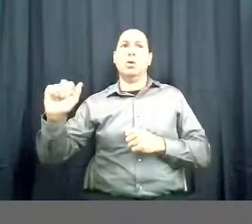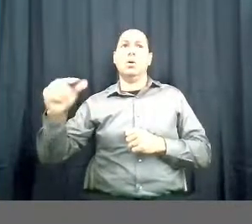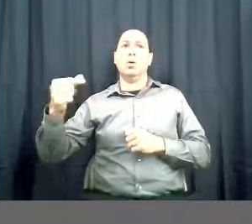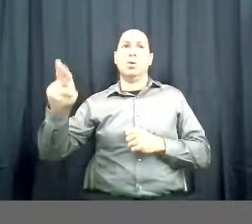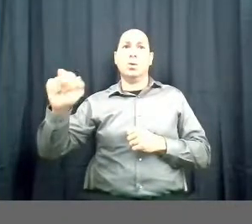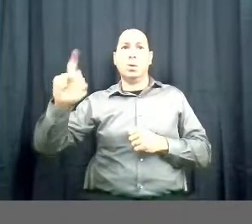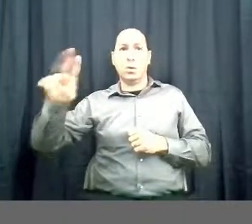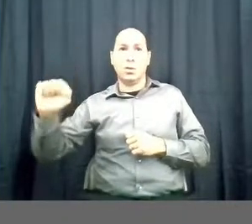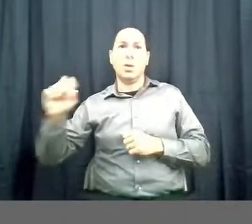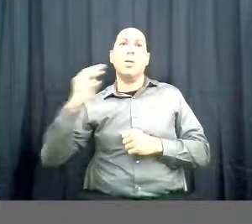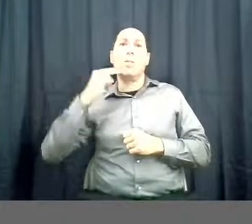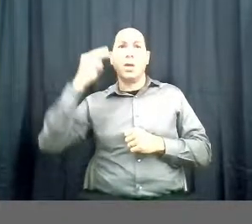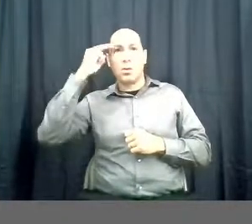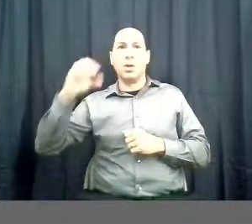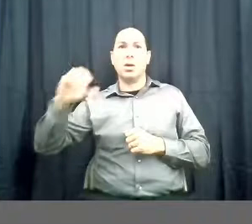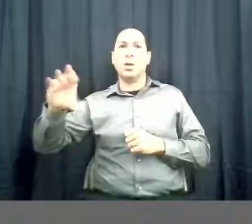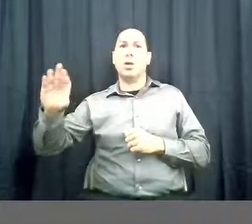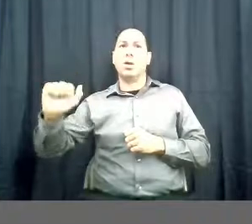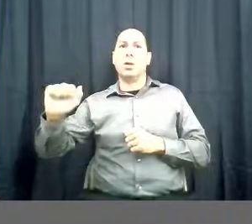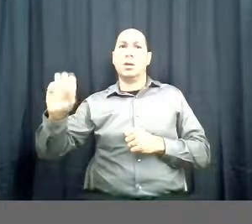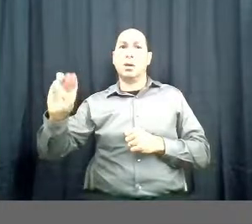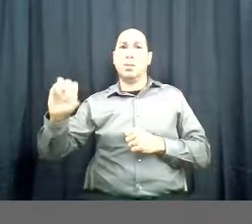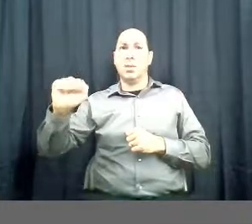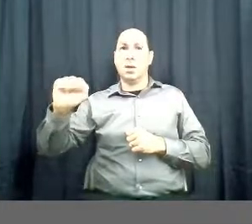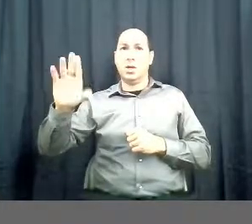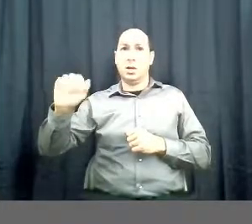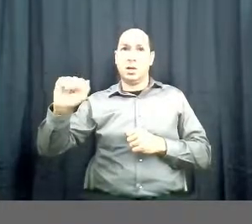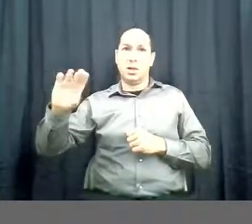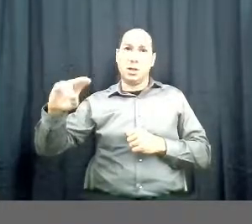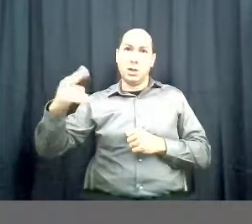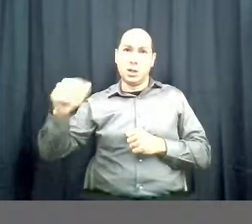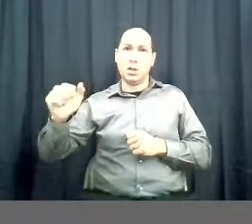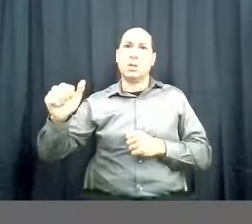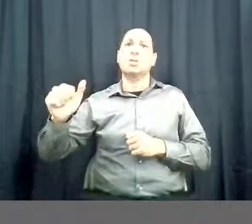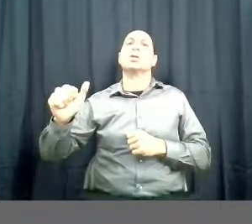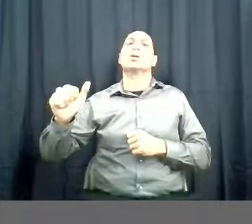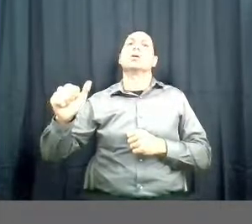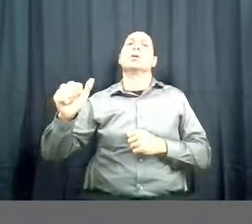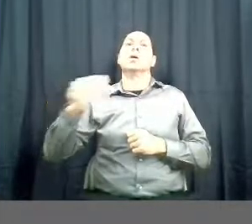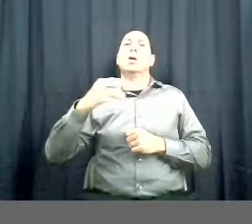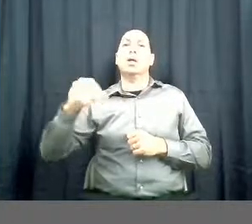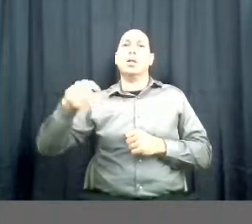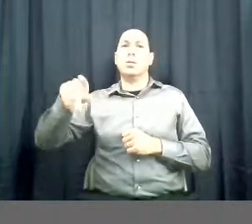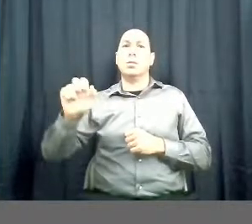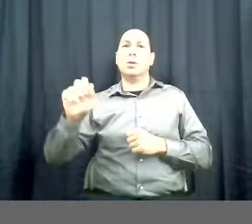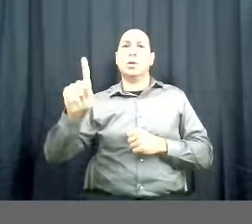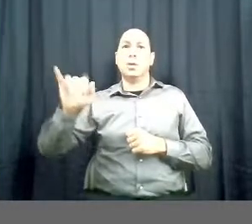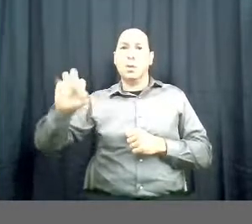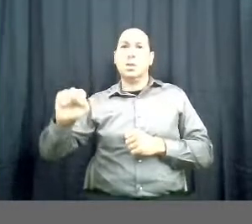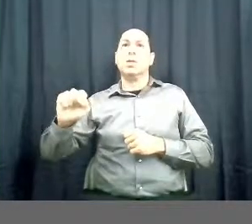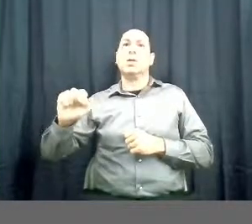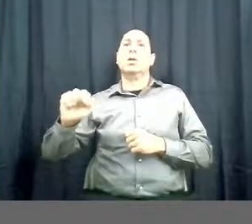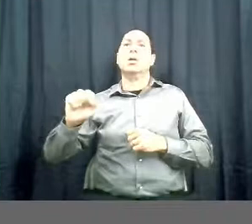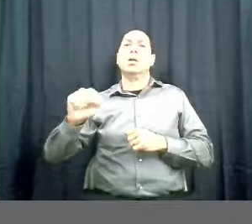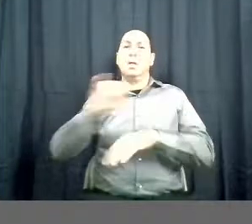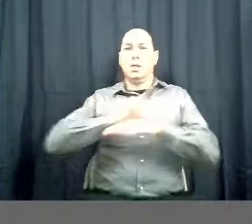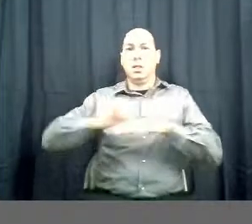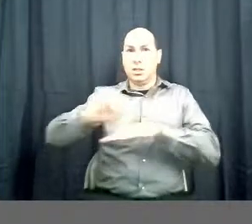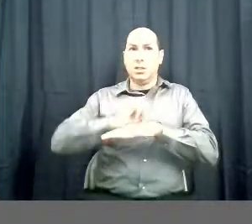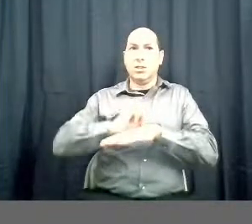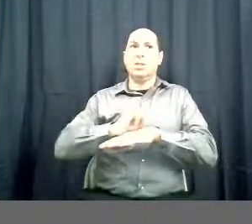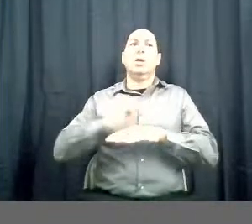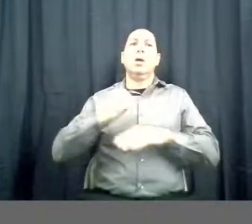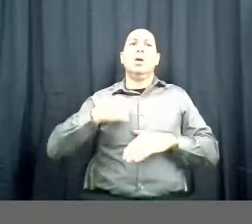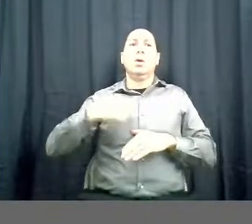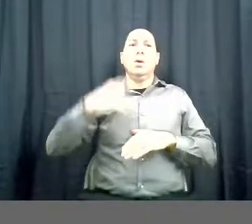island. Accordingly, we recommend the board approve the proposed contract submitted by PREPA as consistent with the